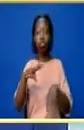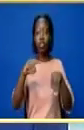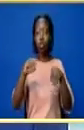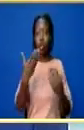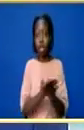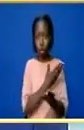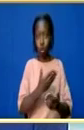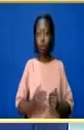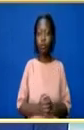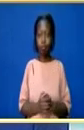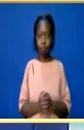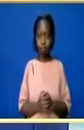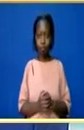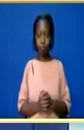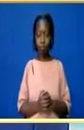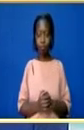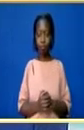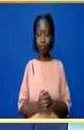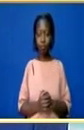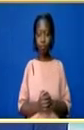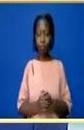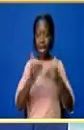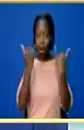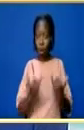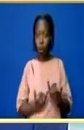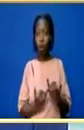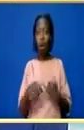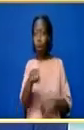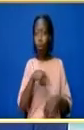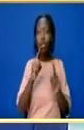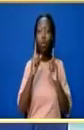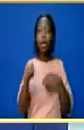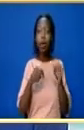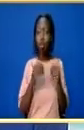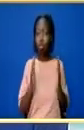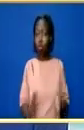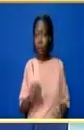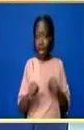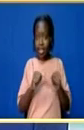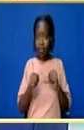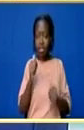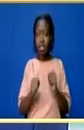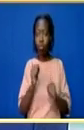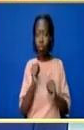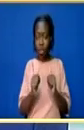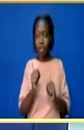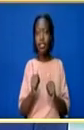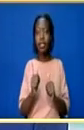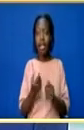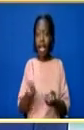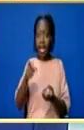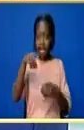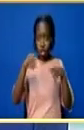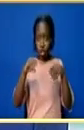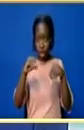Okay. Of soil erosion. So we were talking about human activities that promote and increase